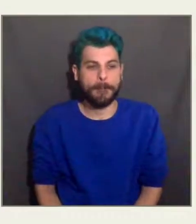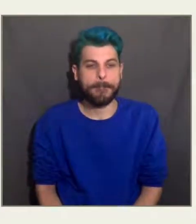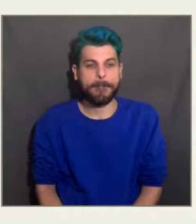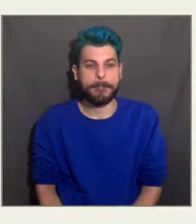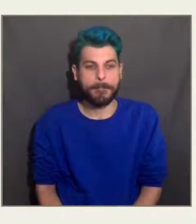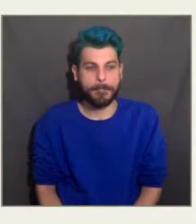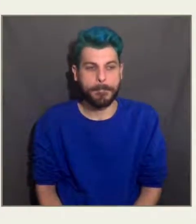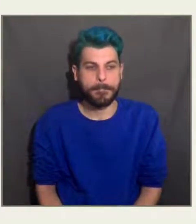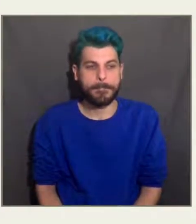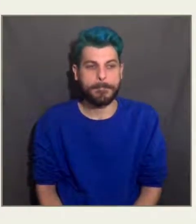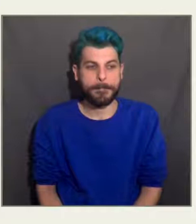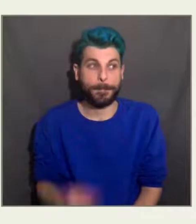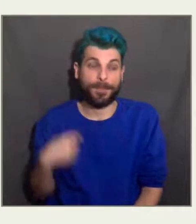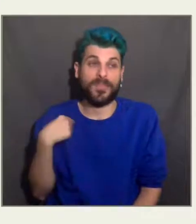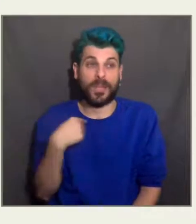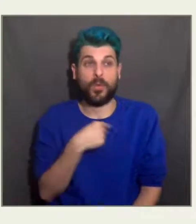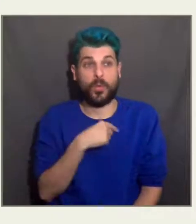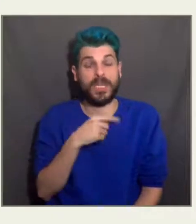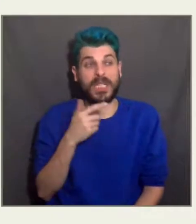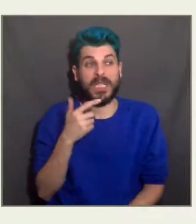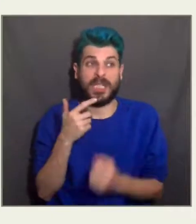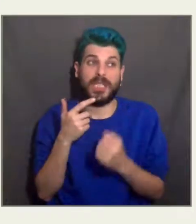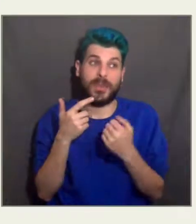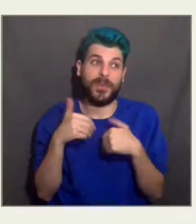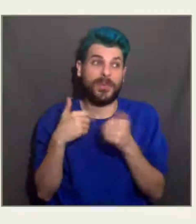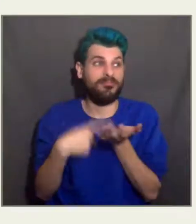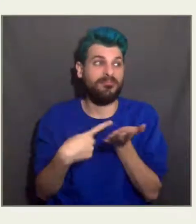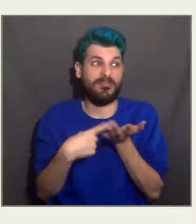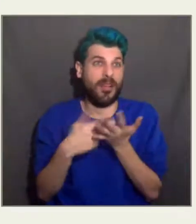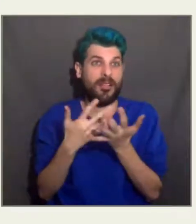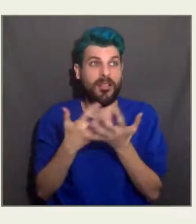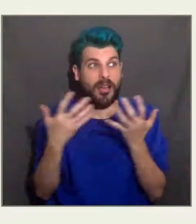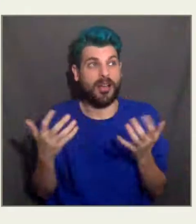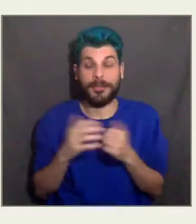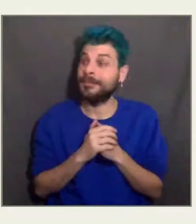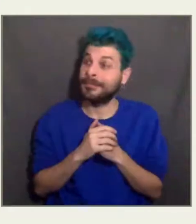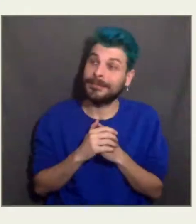We covered a lot. We did. You do.